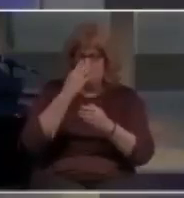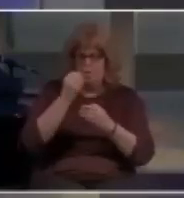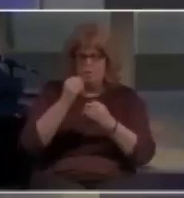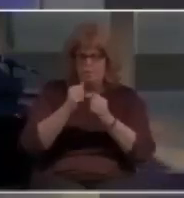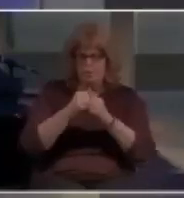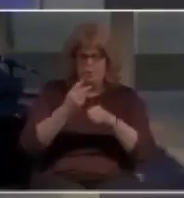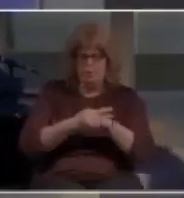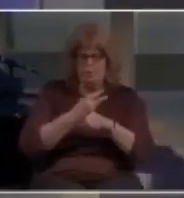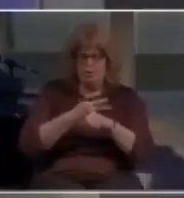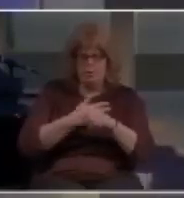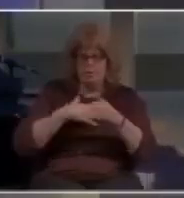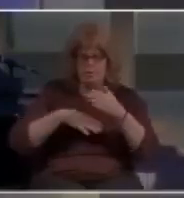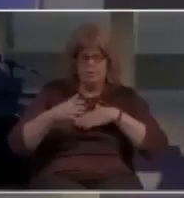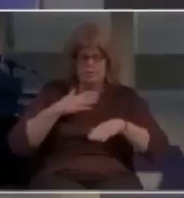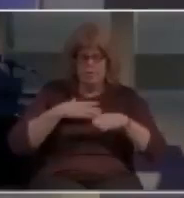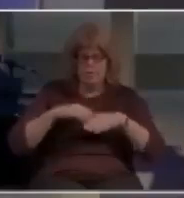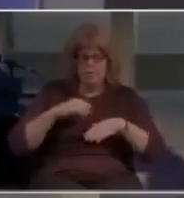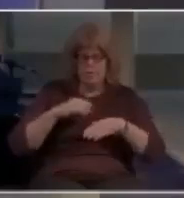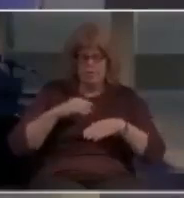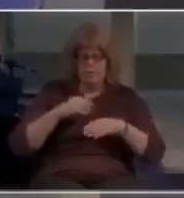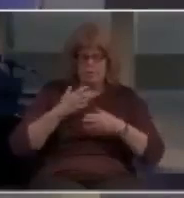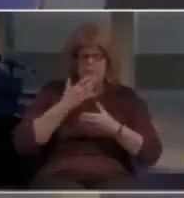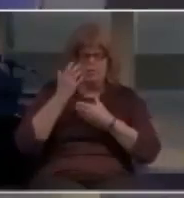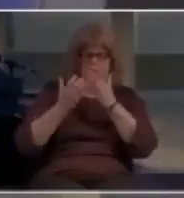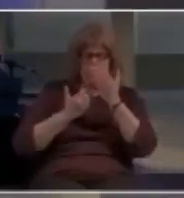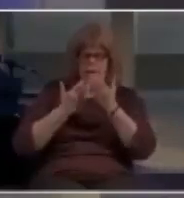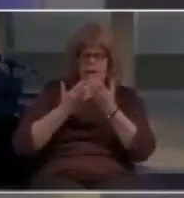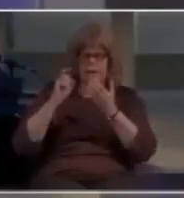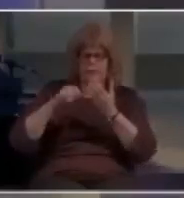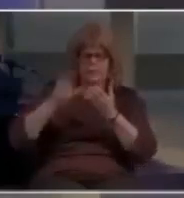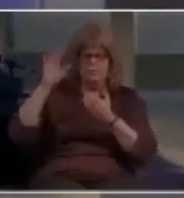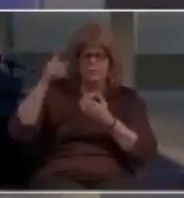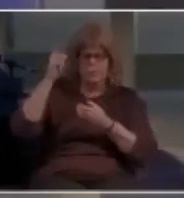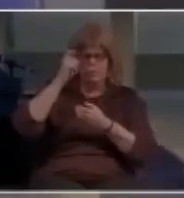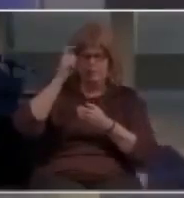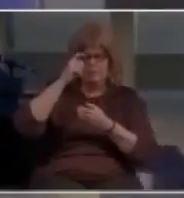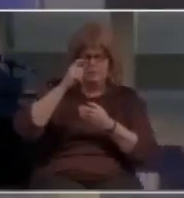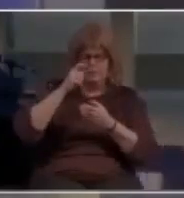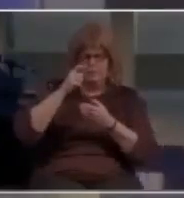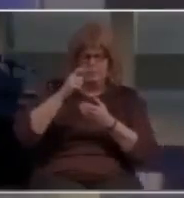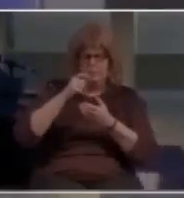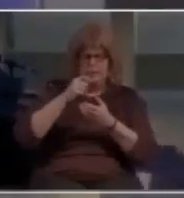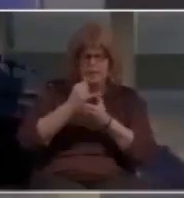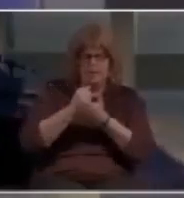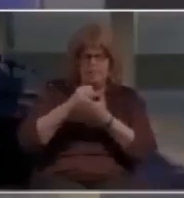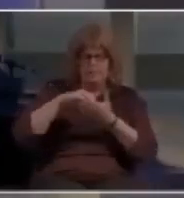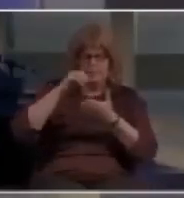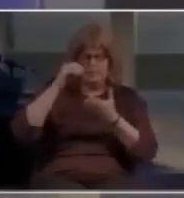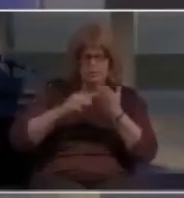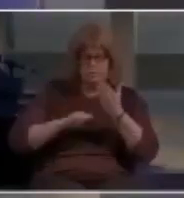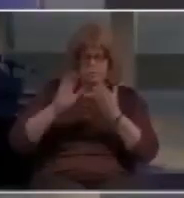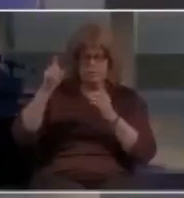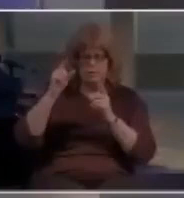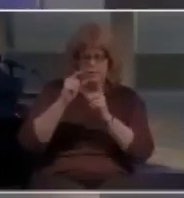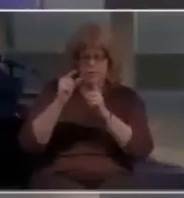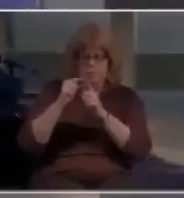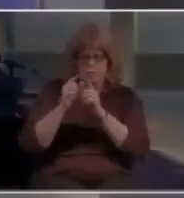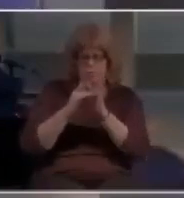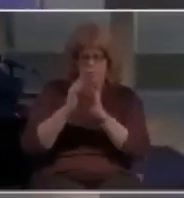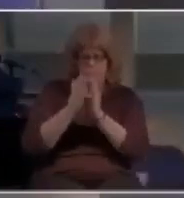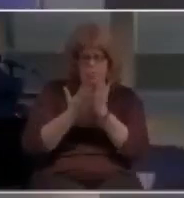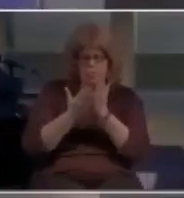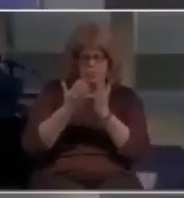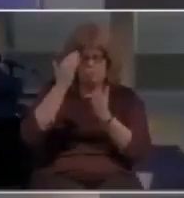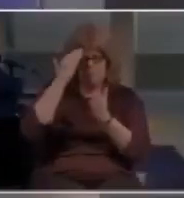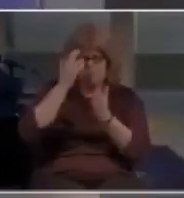clothing. Lord, we cry out to you for the wisdom, the insight, that we would be students of your word, that we would know the truth so that